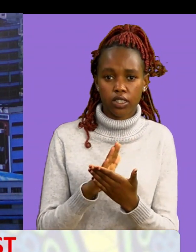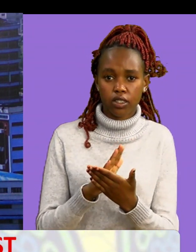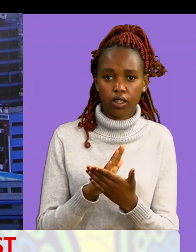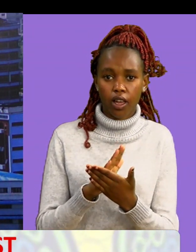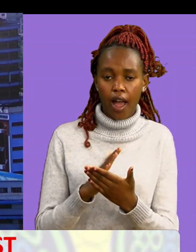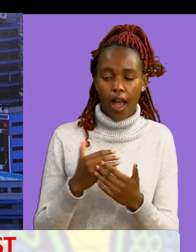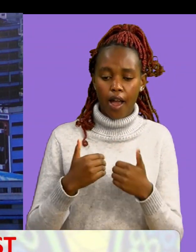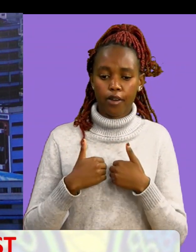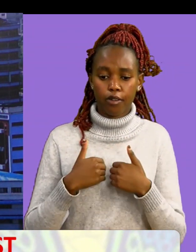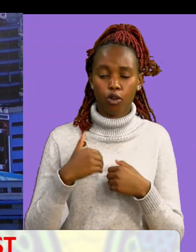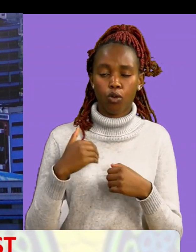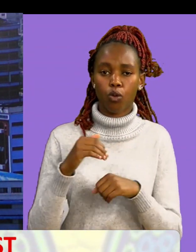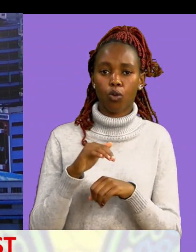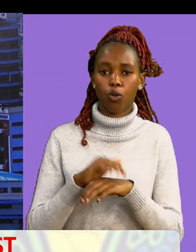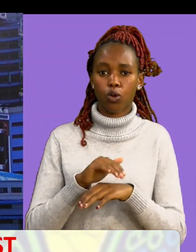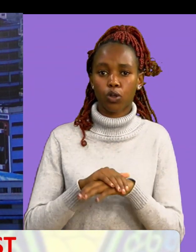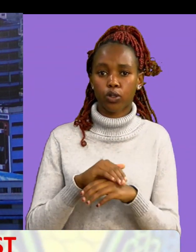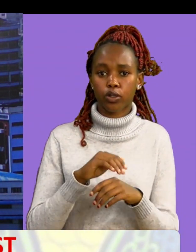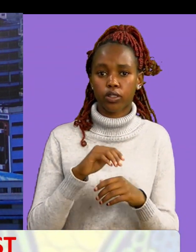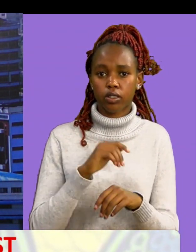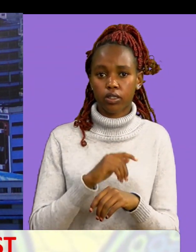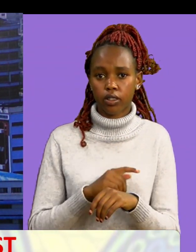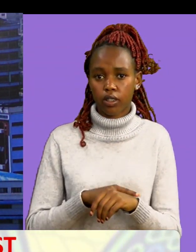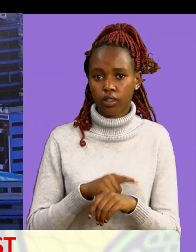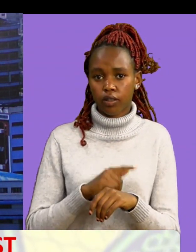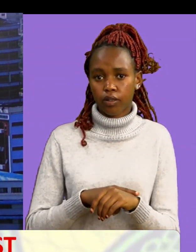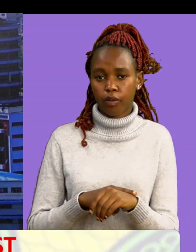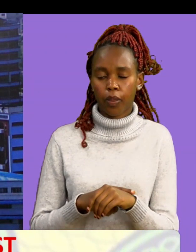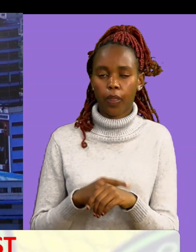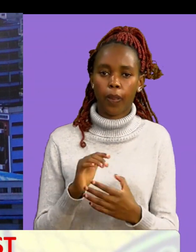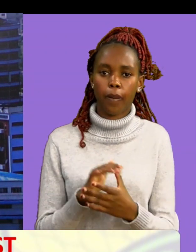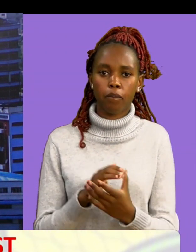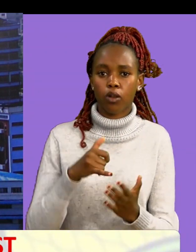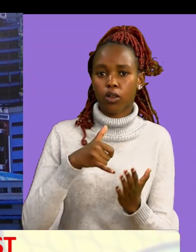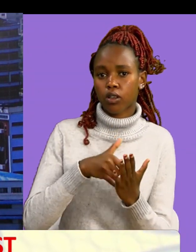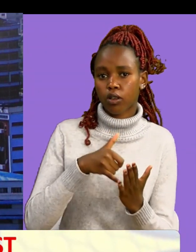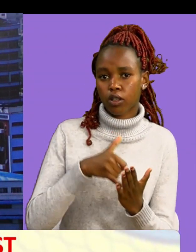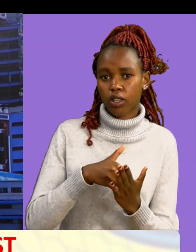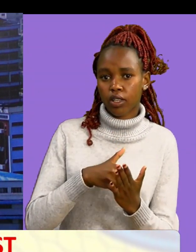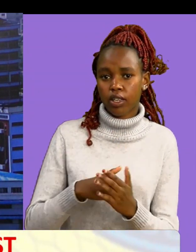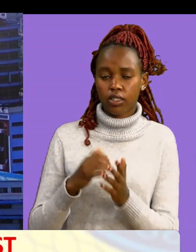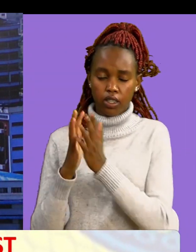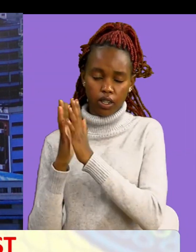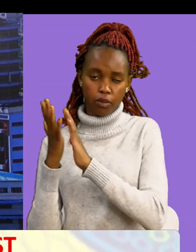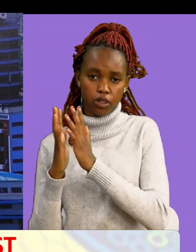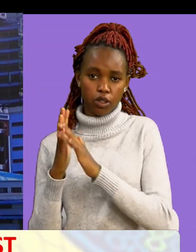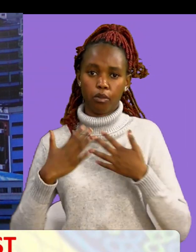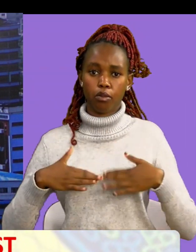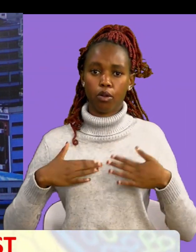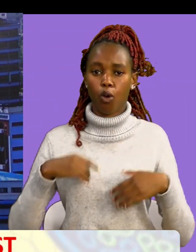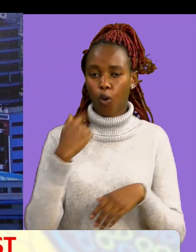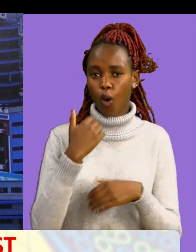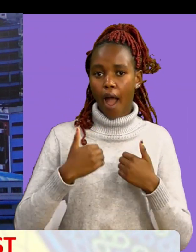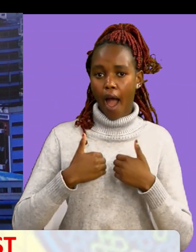generally good time. So, tukiangalia story out ya inclusivity, celebrating a person's disability, trying to create an